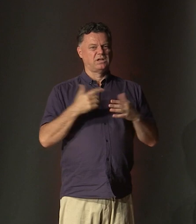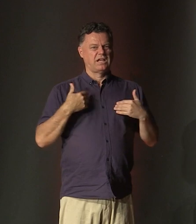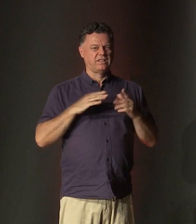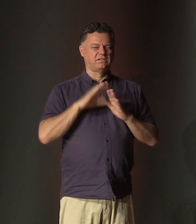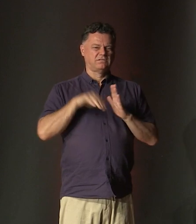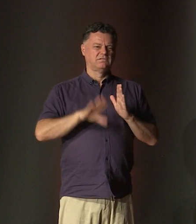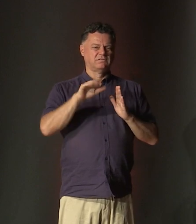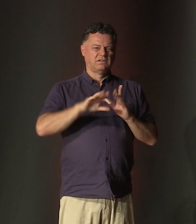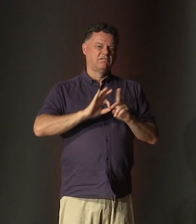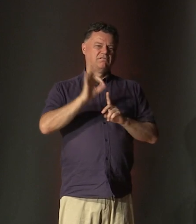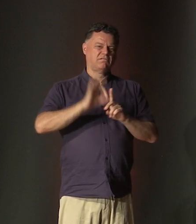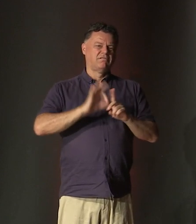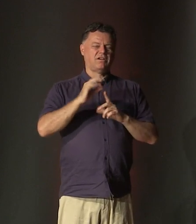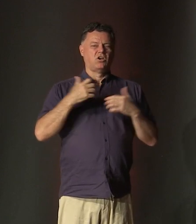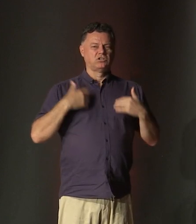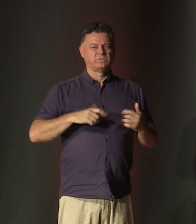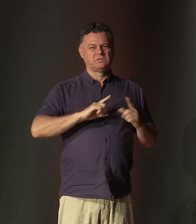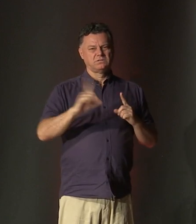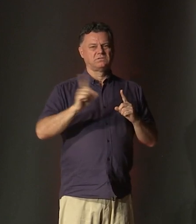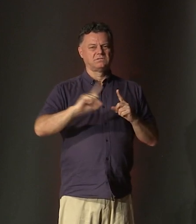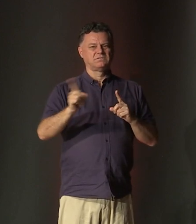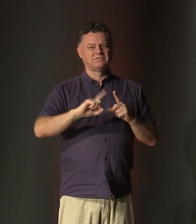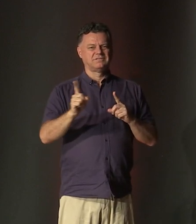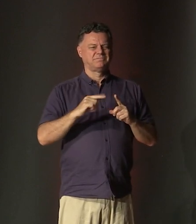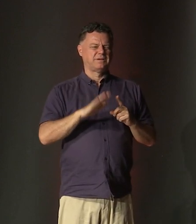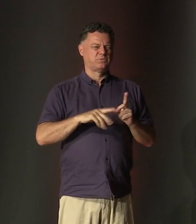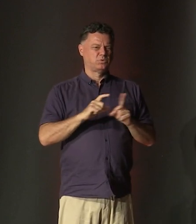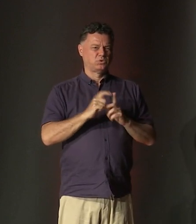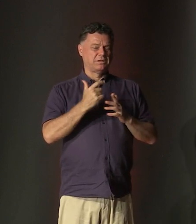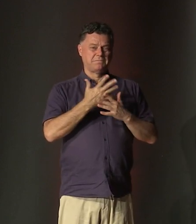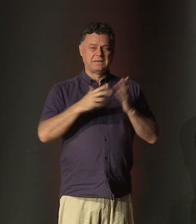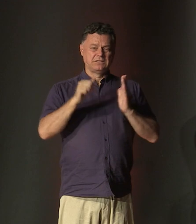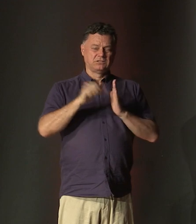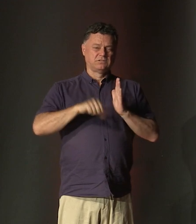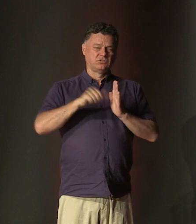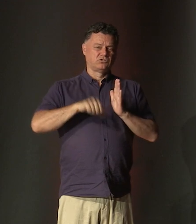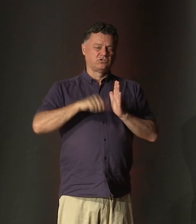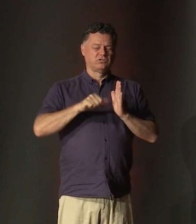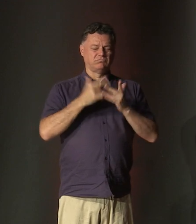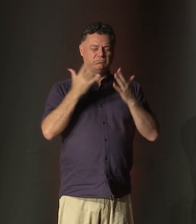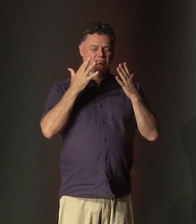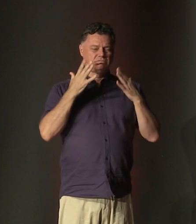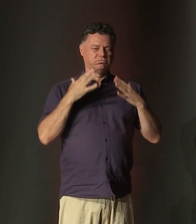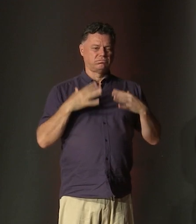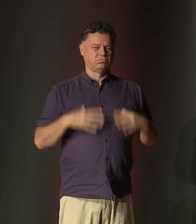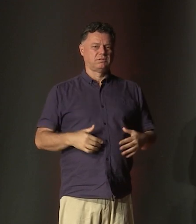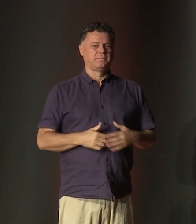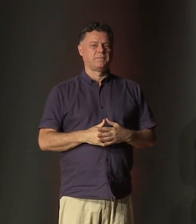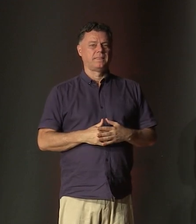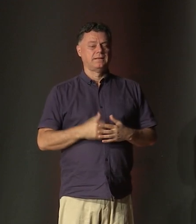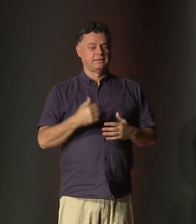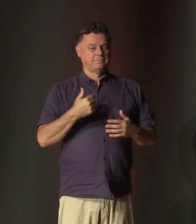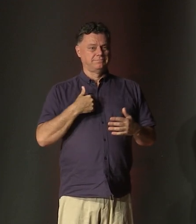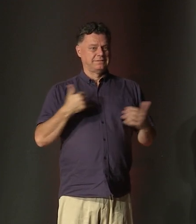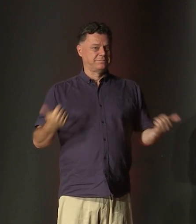hospital, a lot of surgeries for the poor little thing, and a lot of compassion flowing out from me